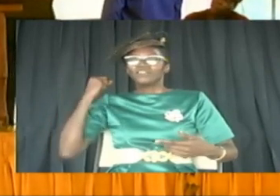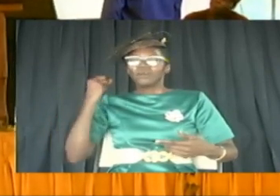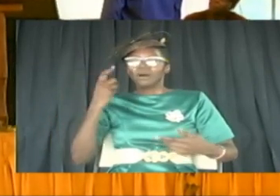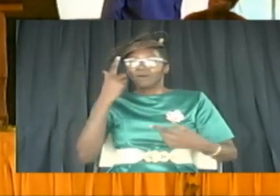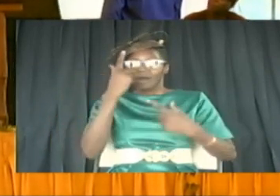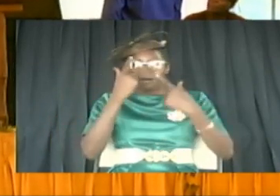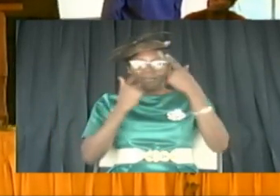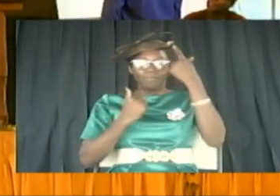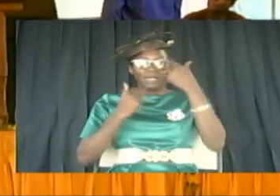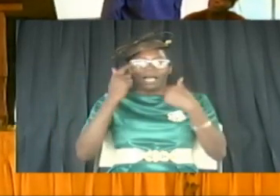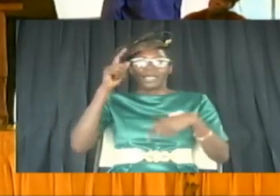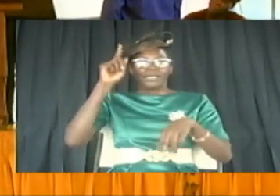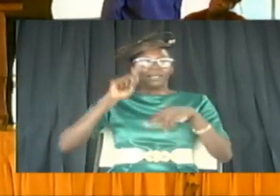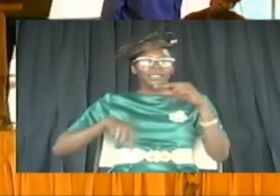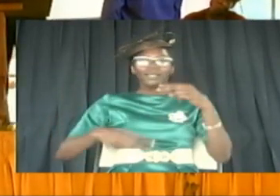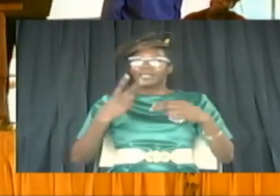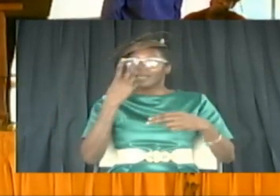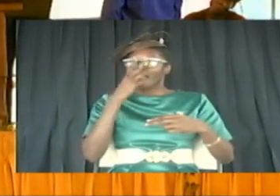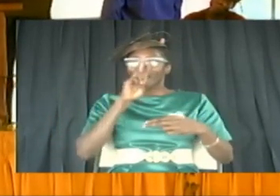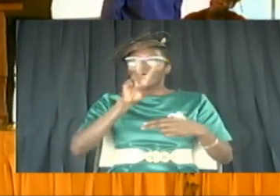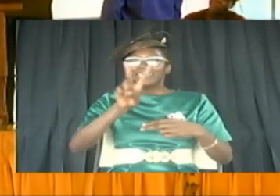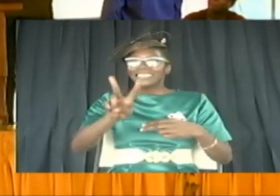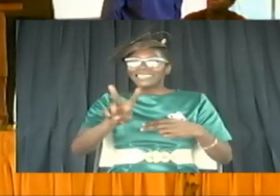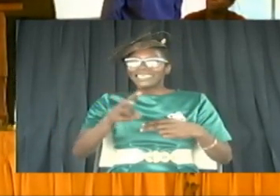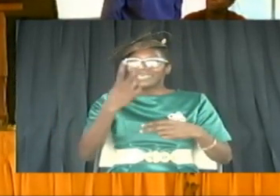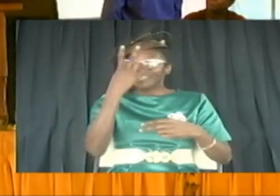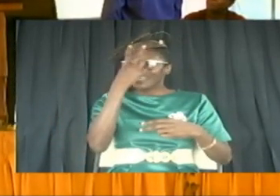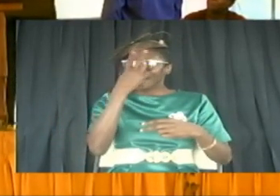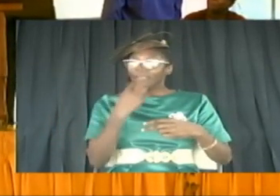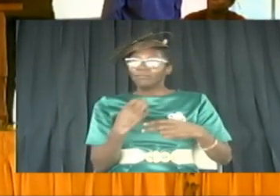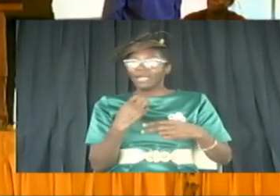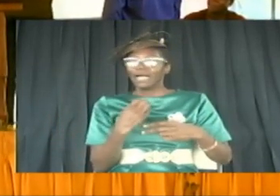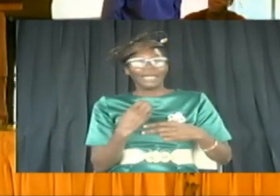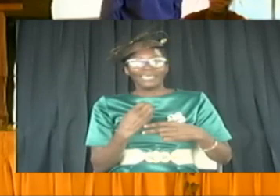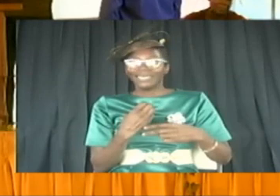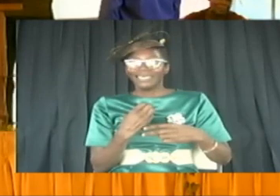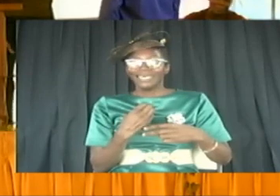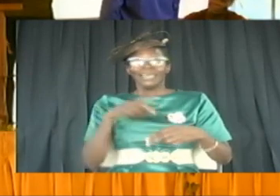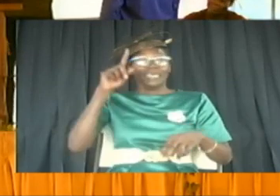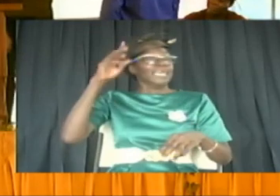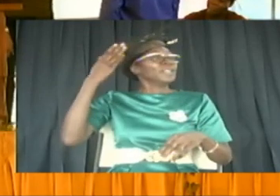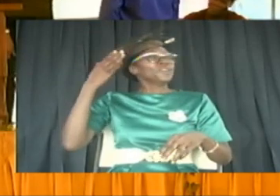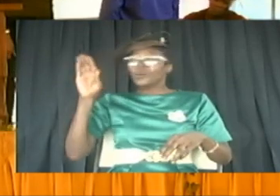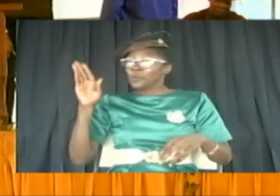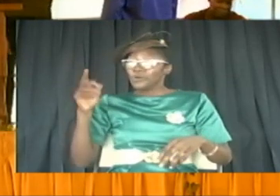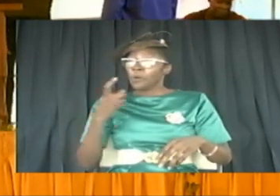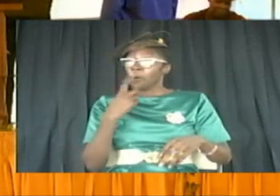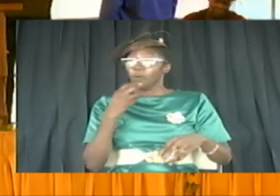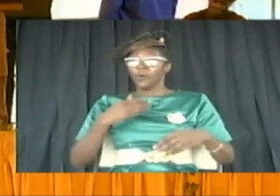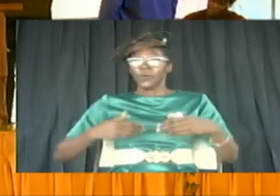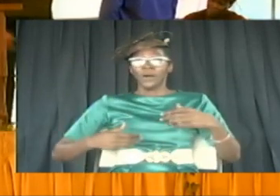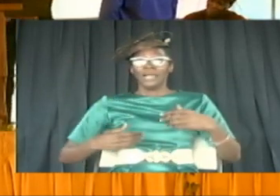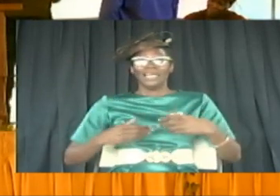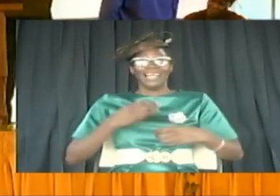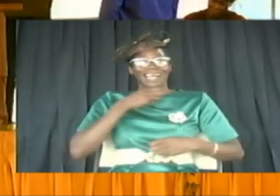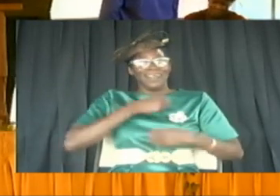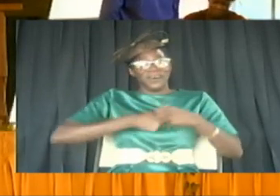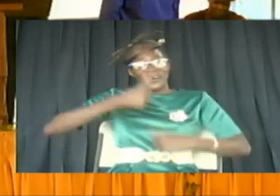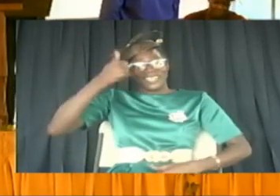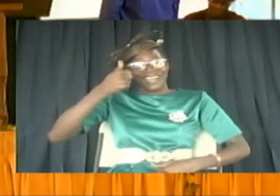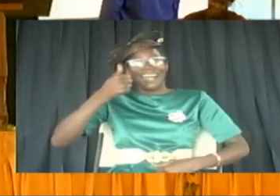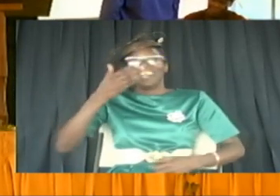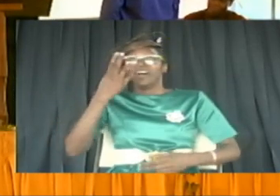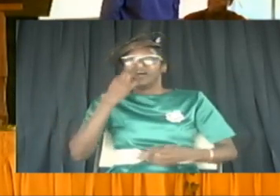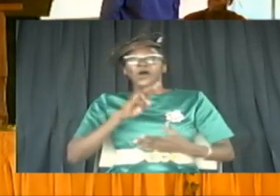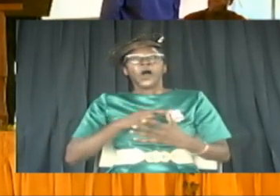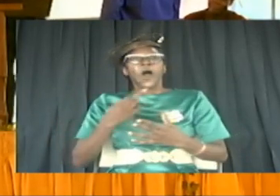Bible said him couldn't see. So him not even know which one of them is old or younger. You know, him don't know. Joseph just bring